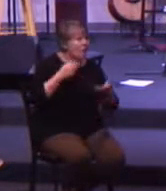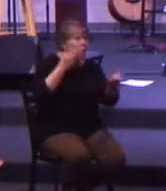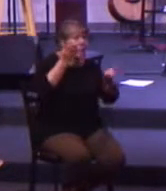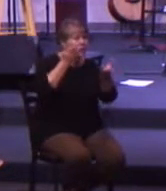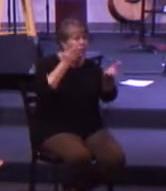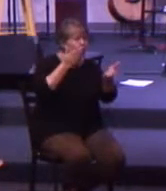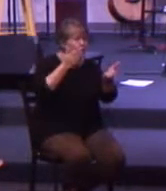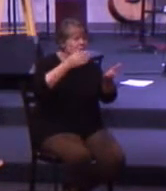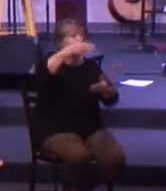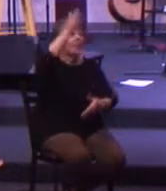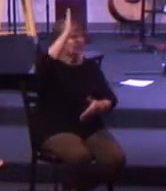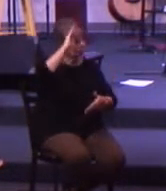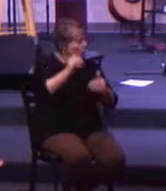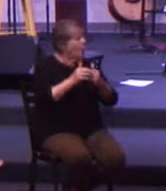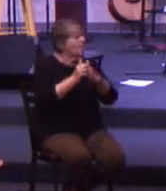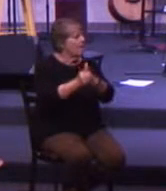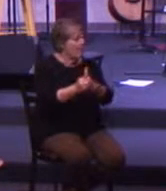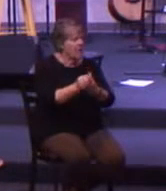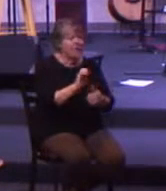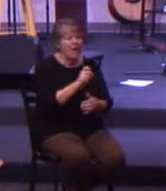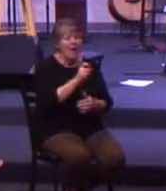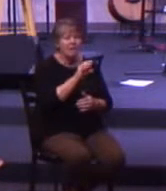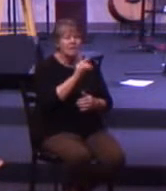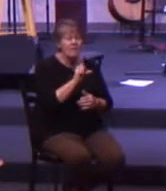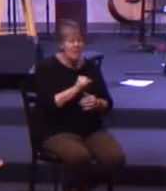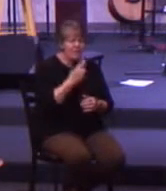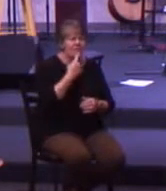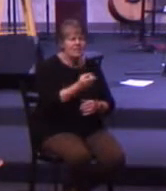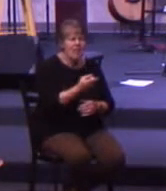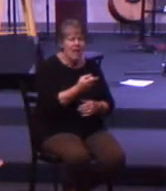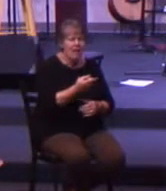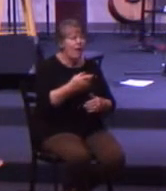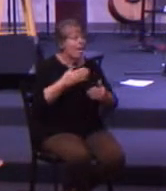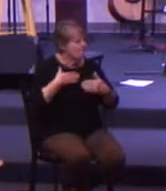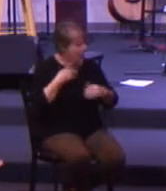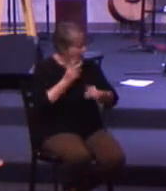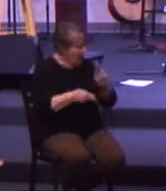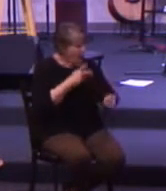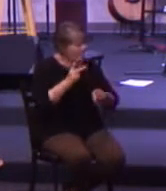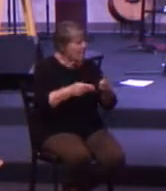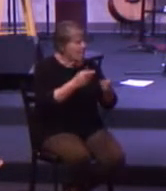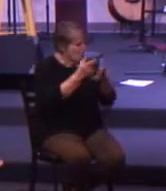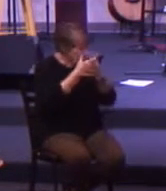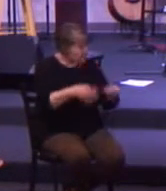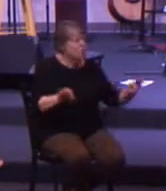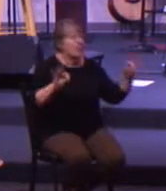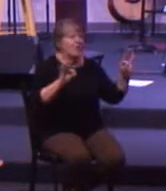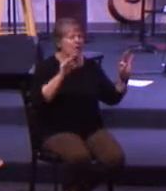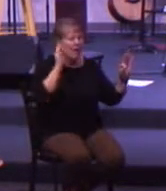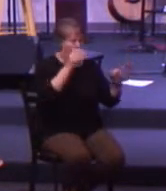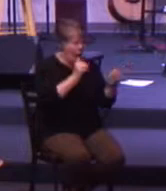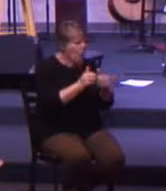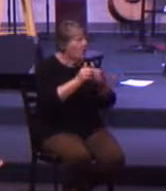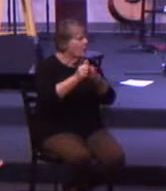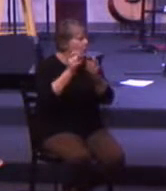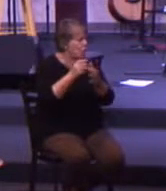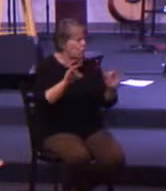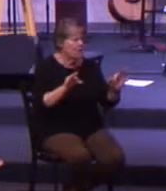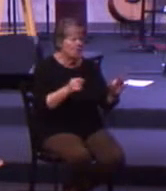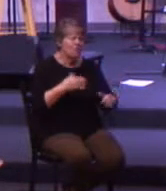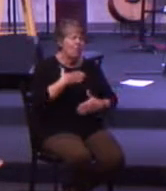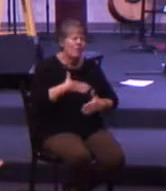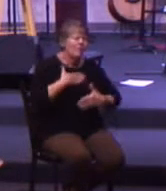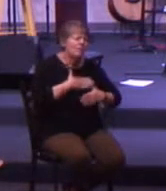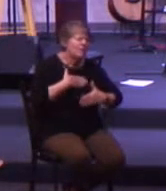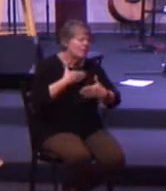up against injustice and said, no, let my people go and I will get you out of here. So please, if you hear